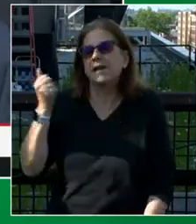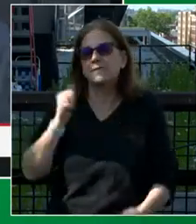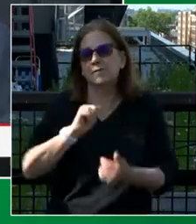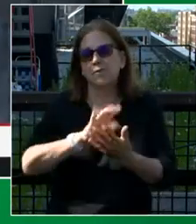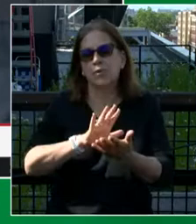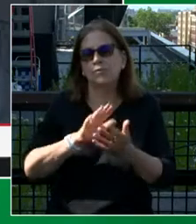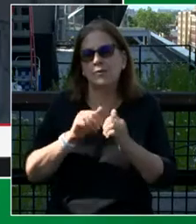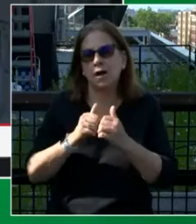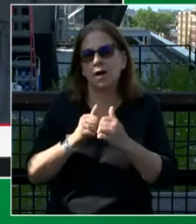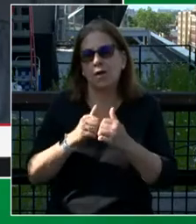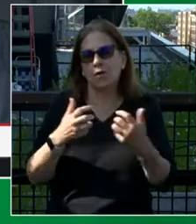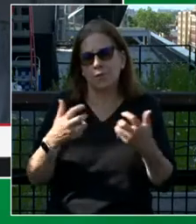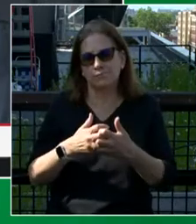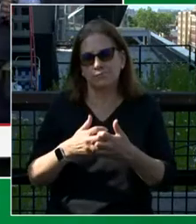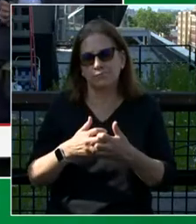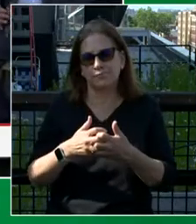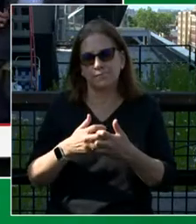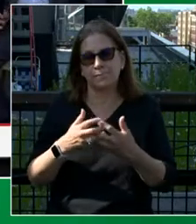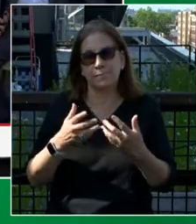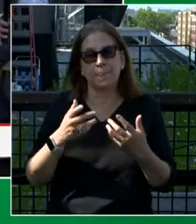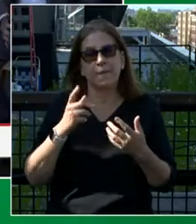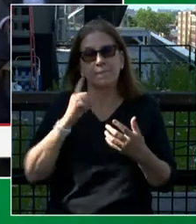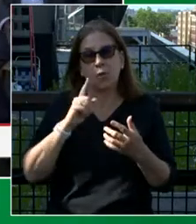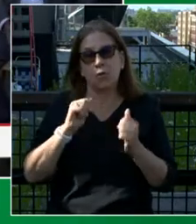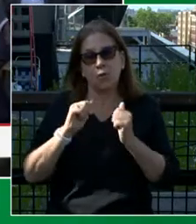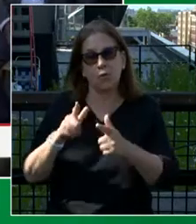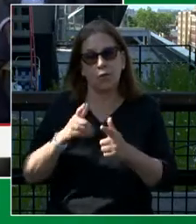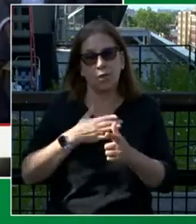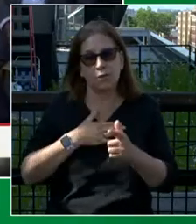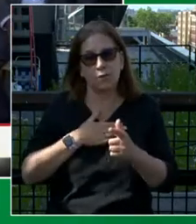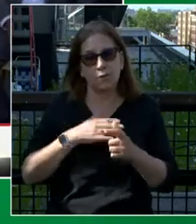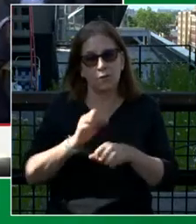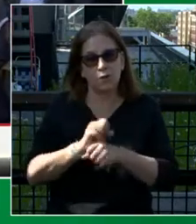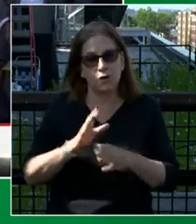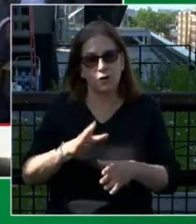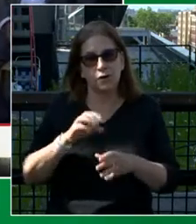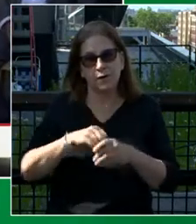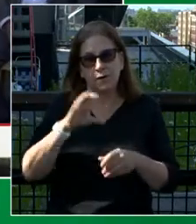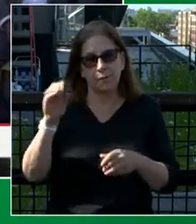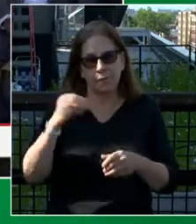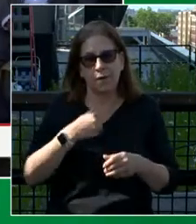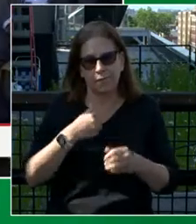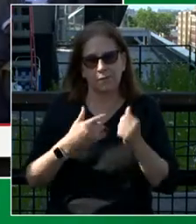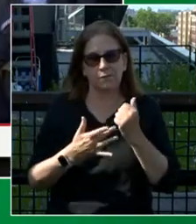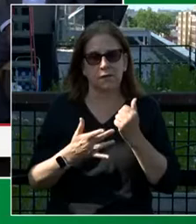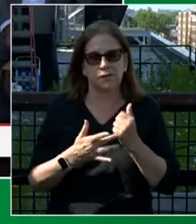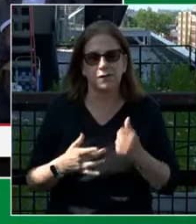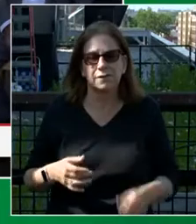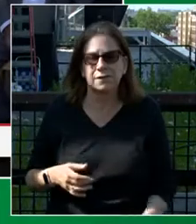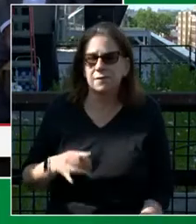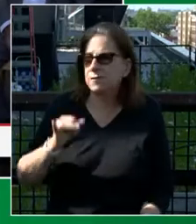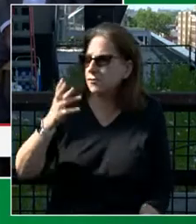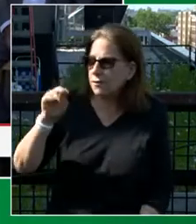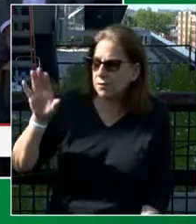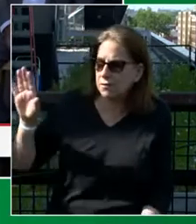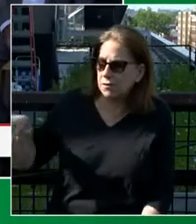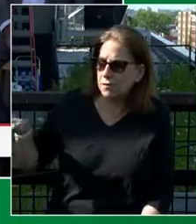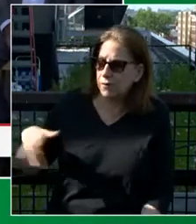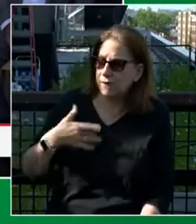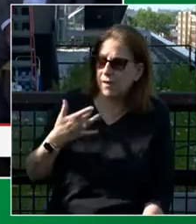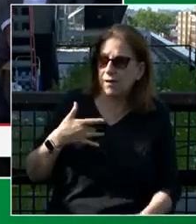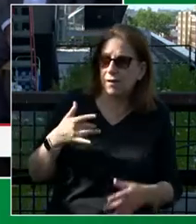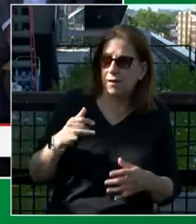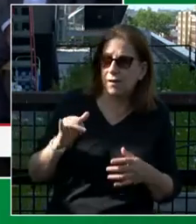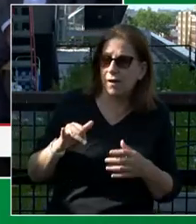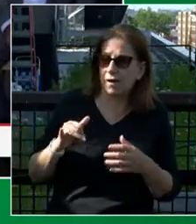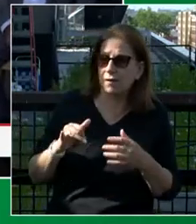process. And for you all, how do you think you kind of carry on that camaraderie? You've talked a lot about sense of community. How